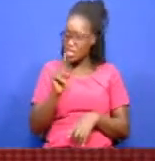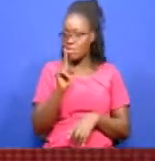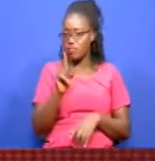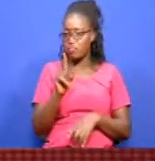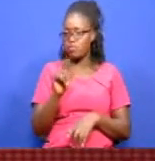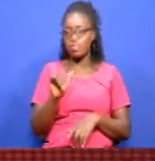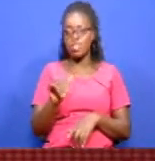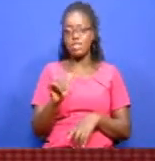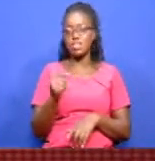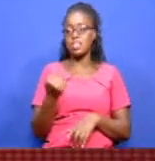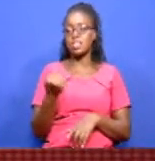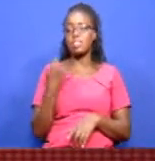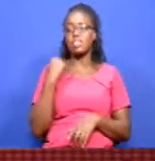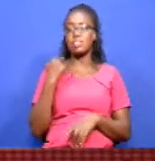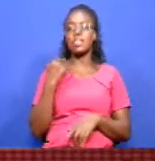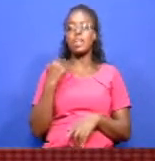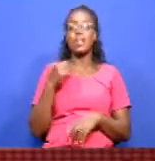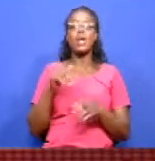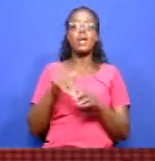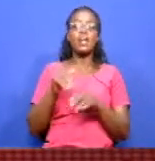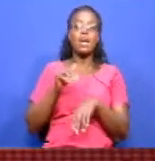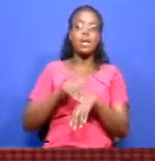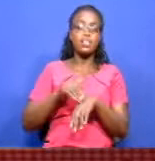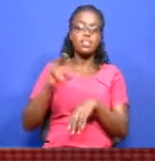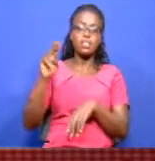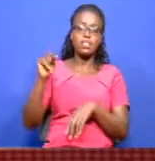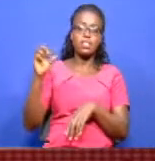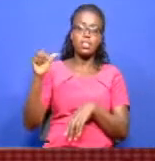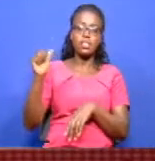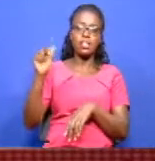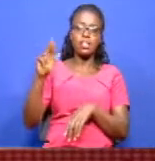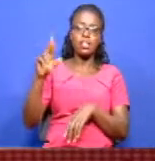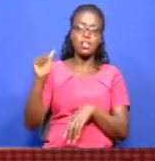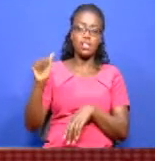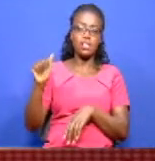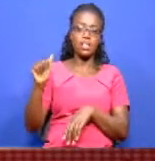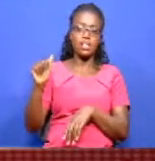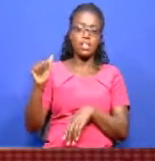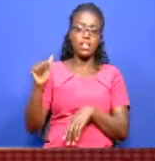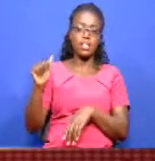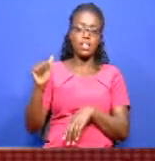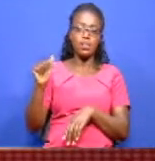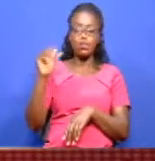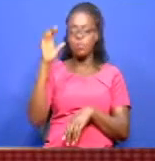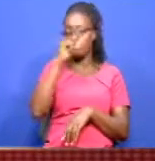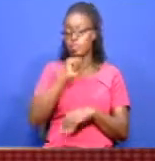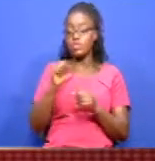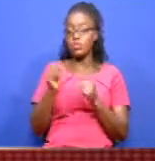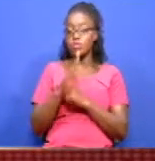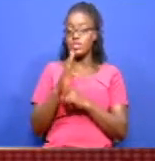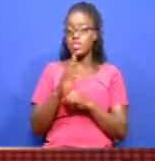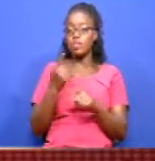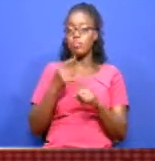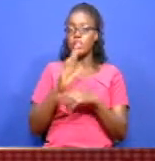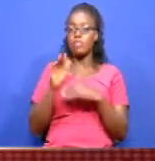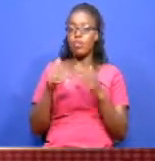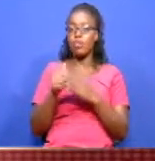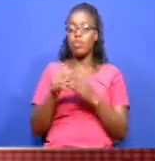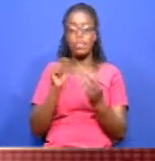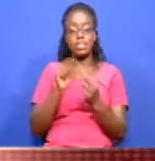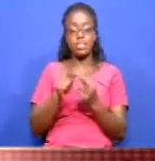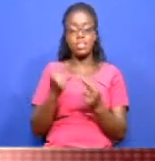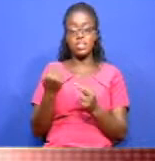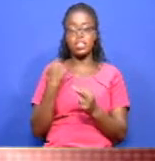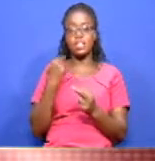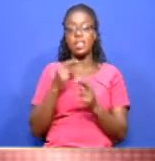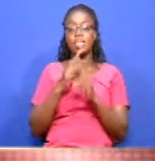were assembled at Gara Health Center, less for about 14 who are not reached, and they were all tested yesterday, and their results have